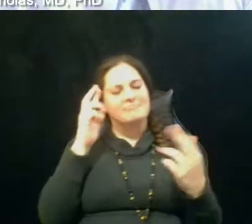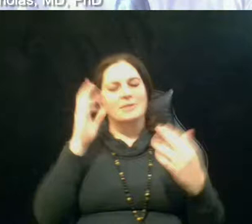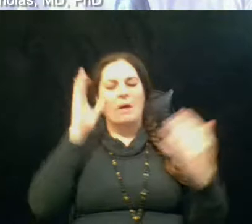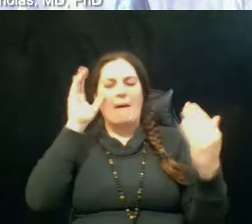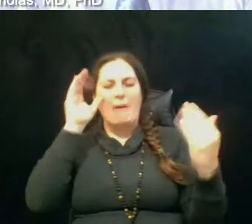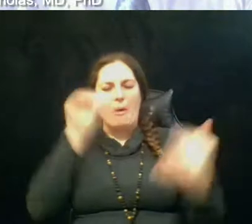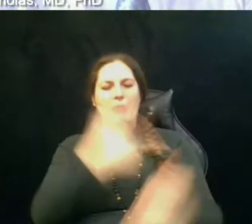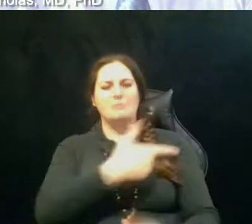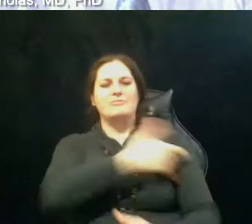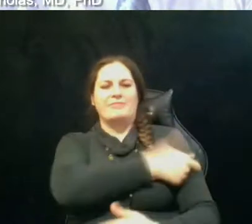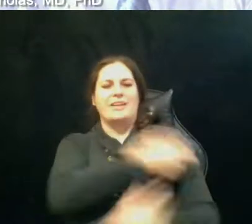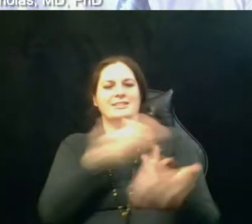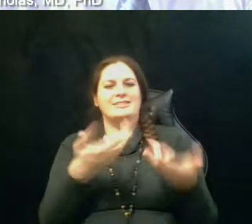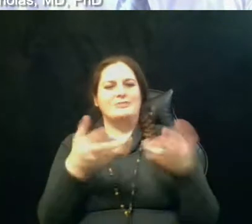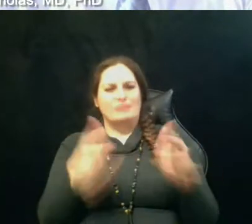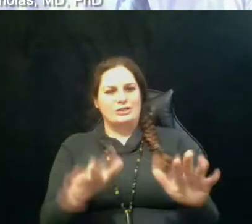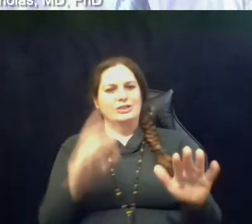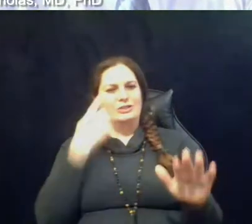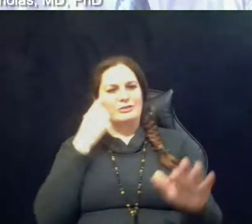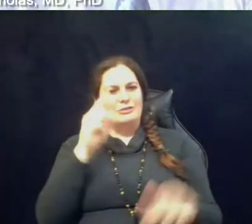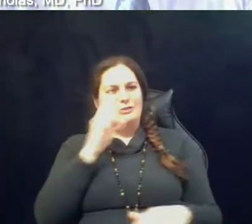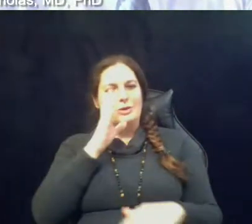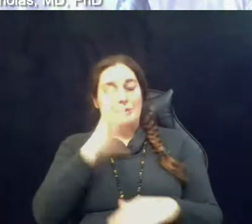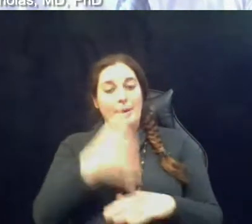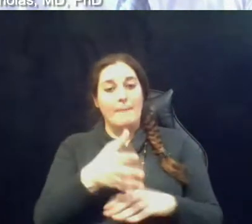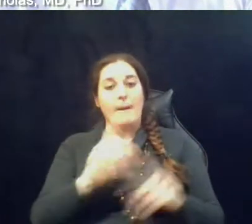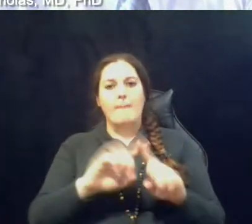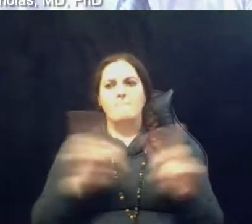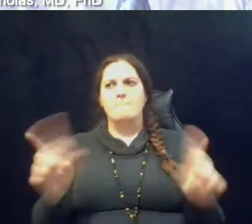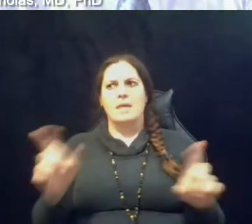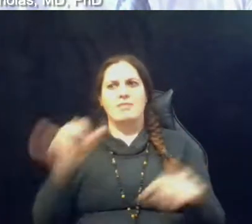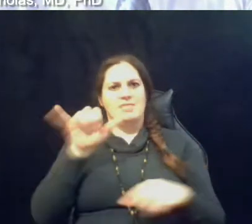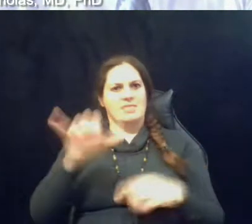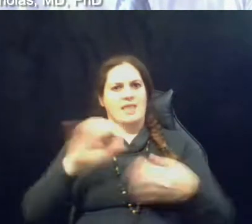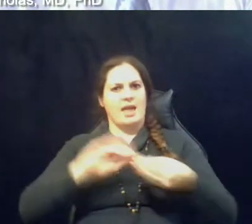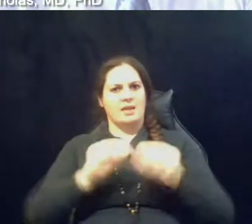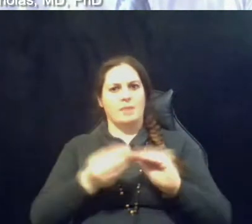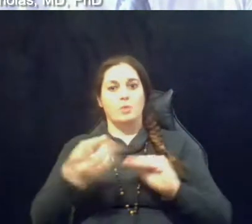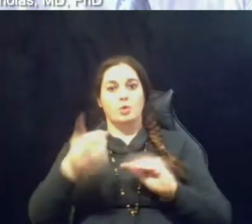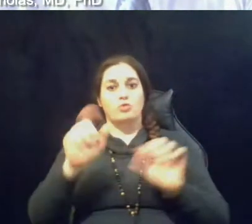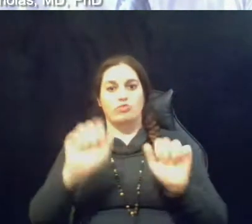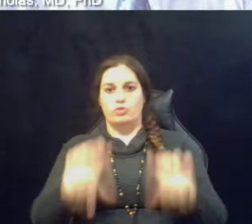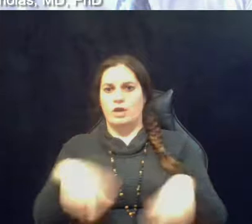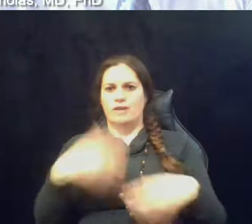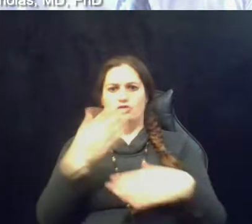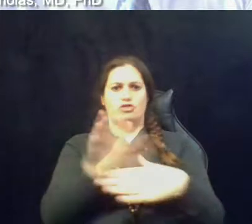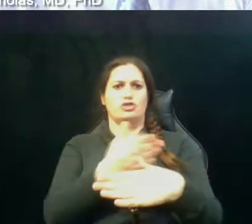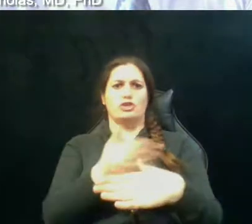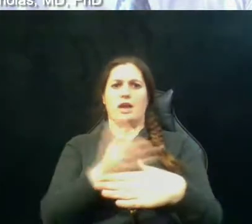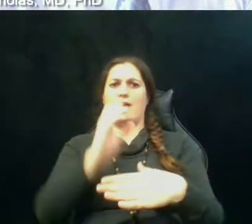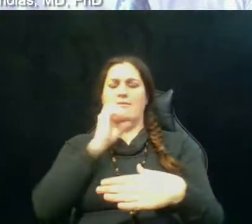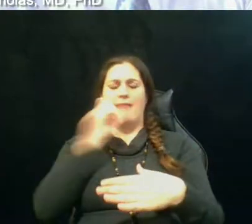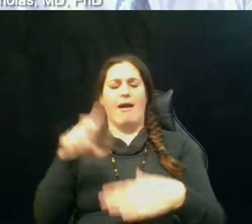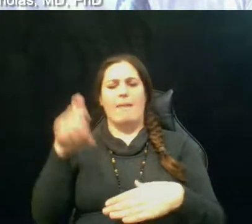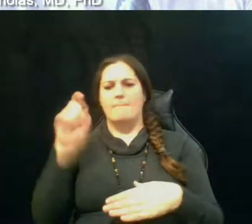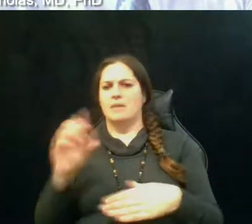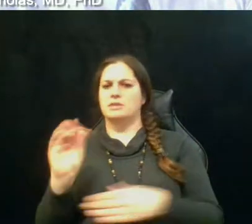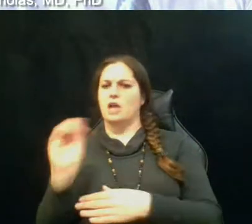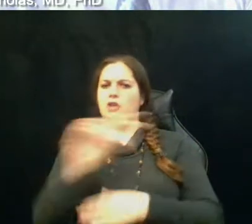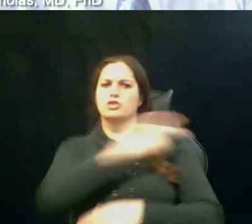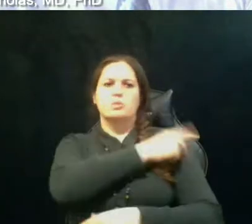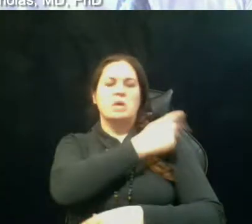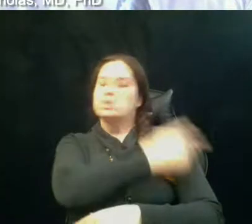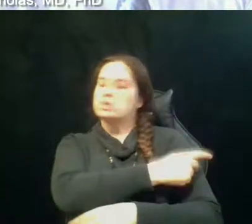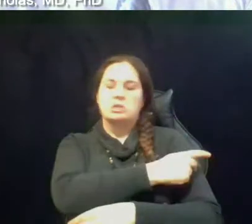But you know, no matter where you are, you can share this number. It doesn't have to be an Ochsner patient. Just have them call. We